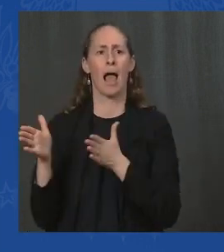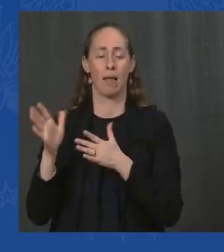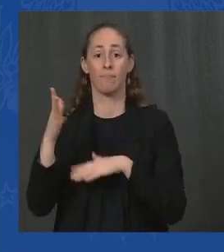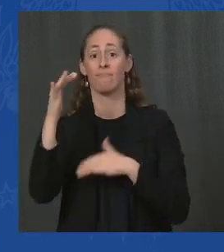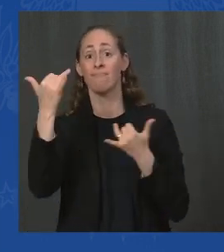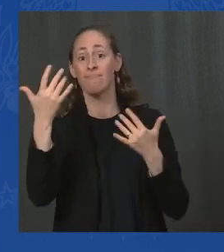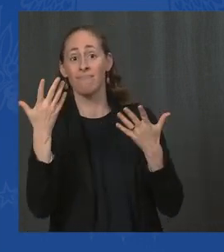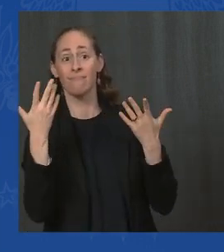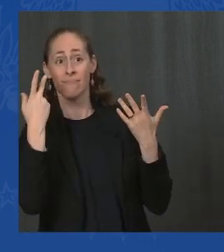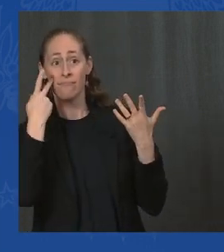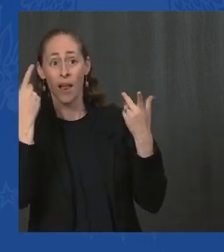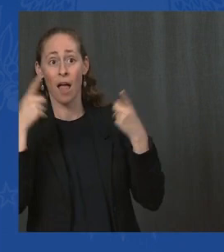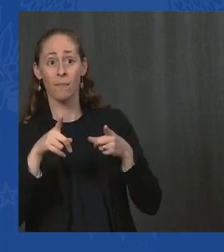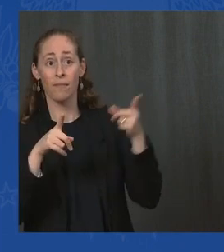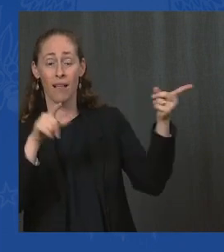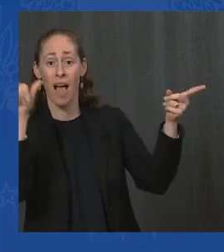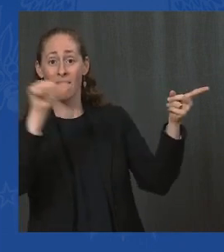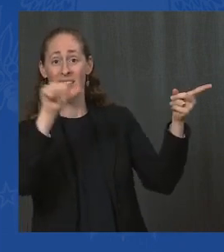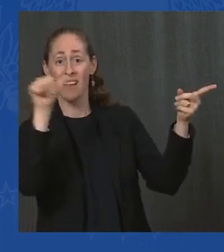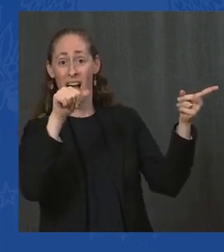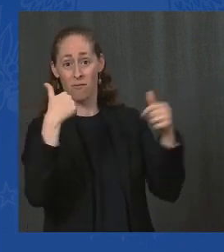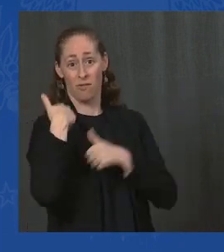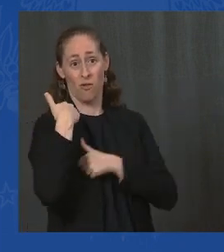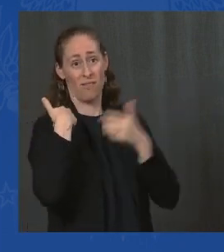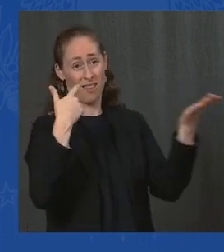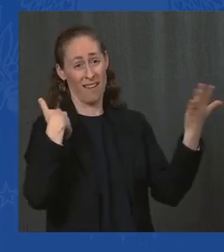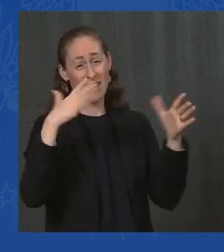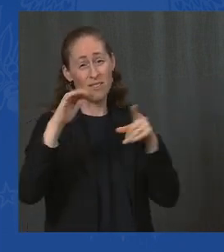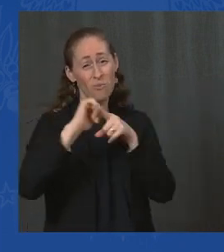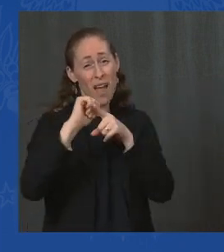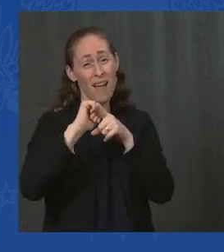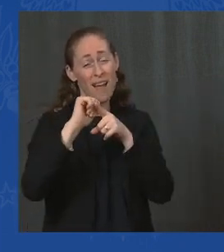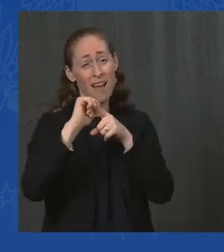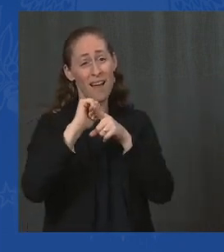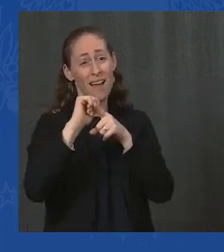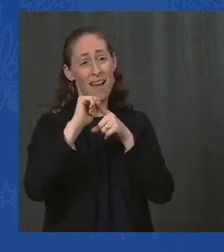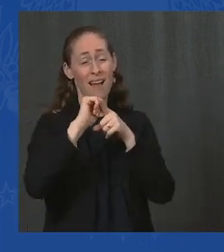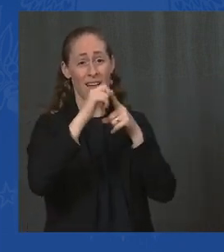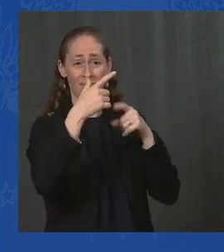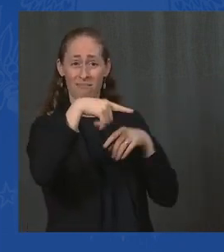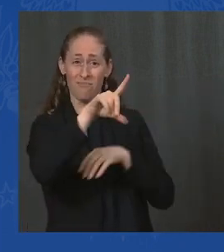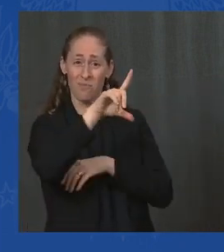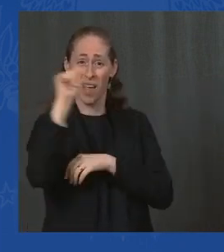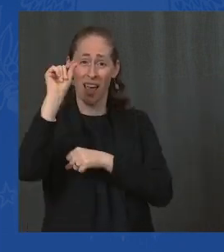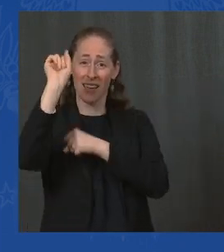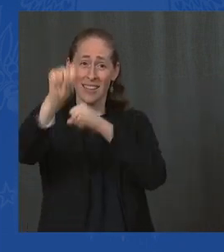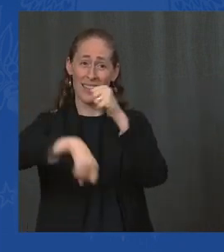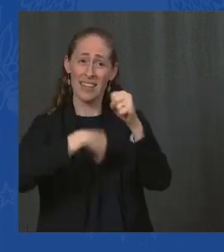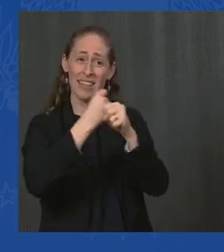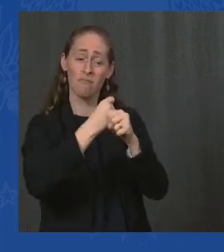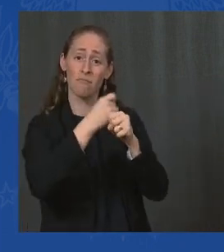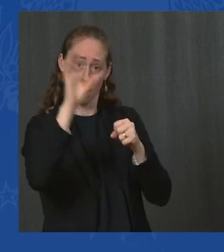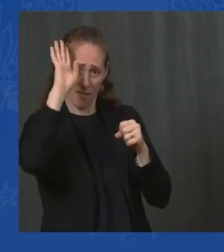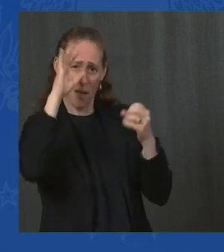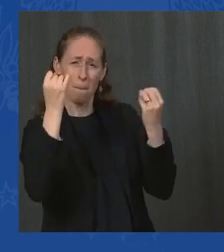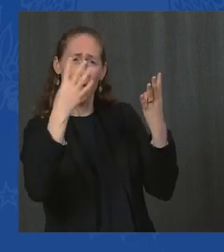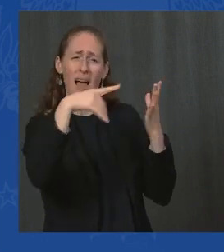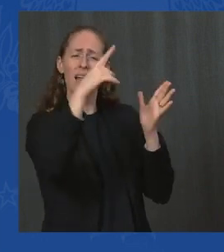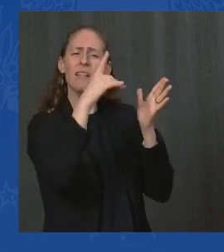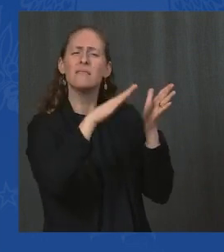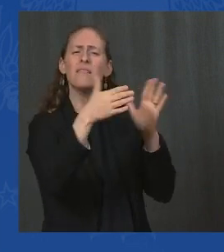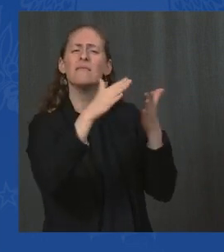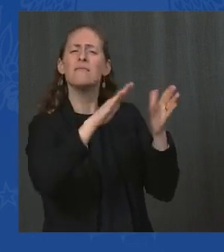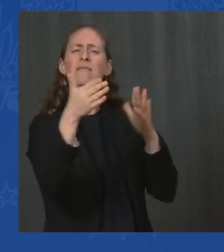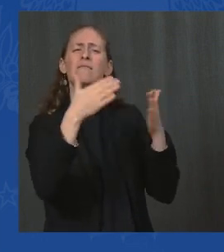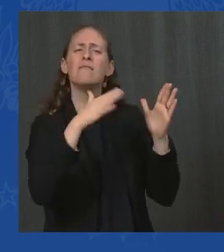2 decades of fighting for their country and losing thousands of their own, did not hold on as long as